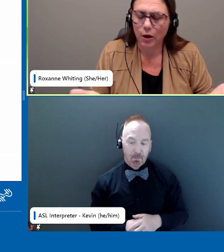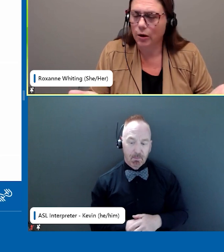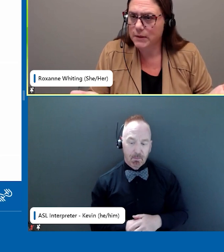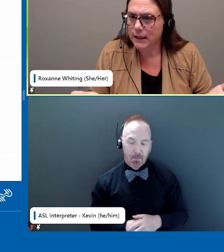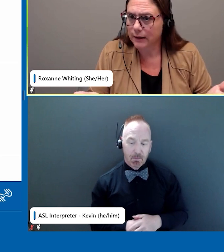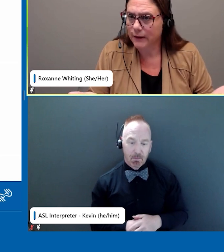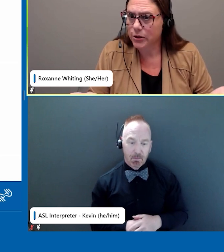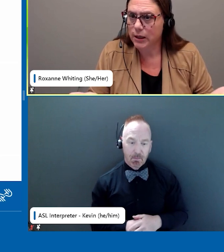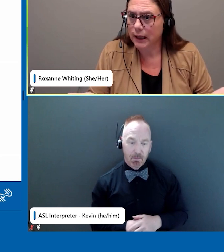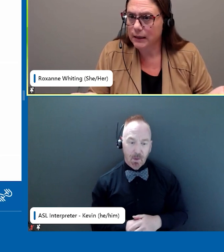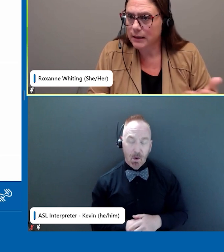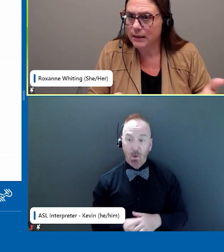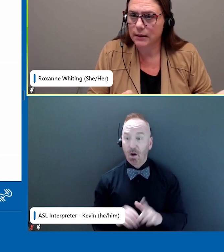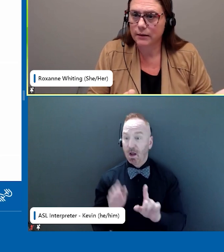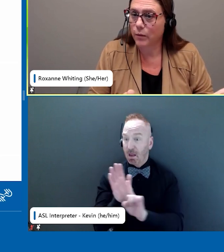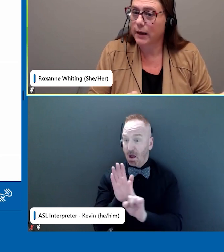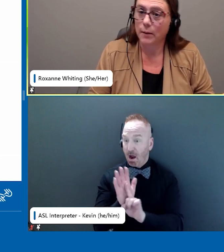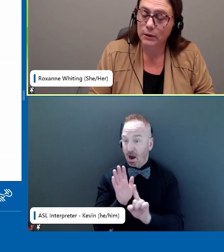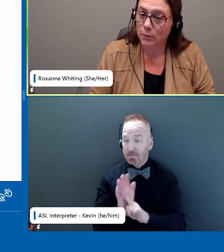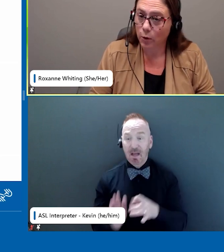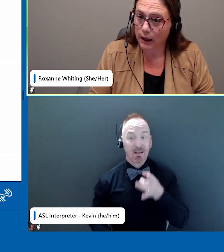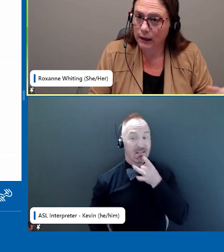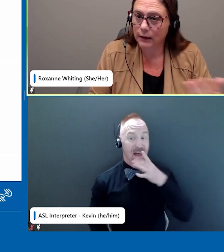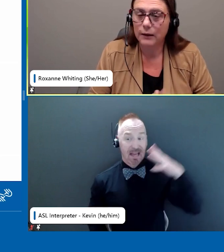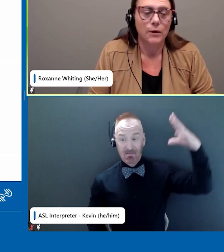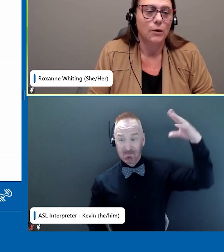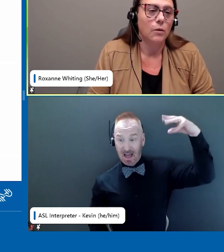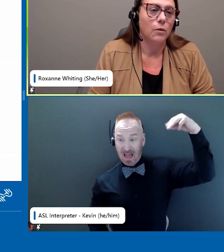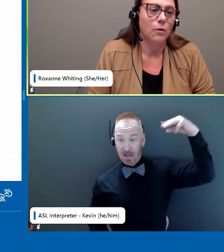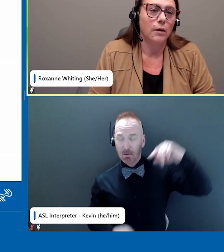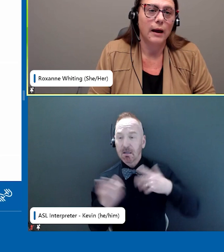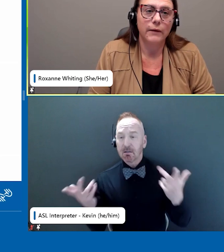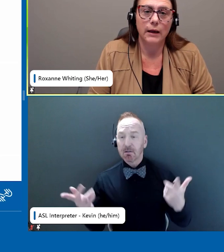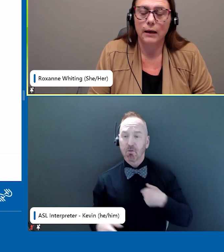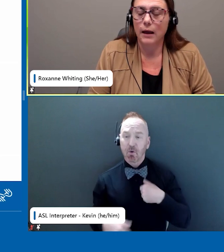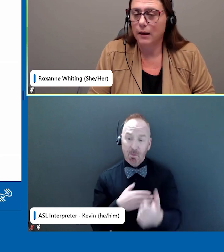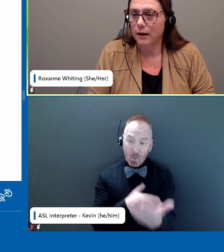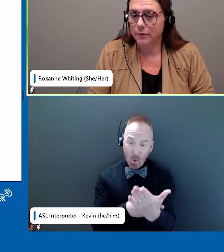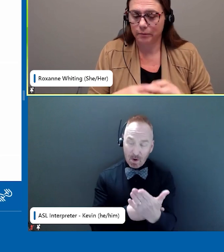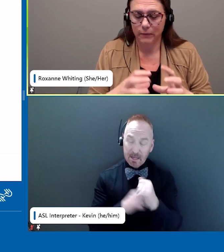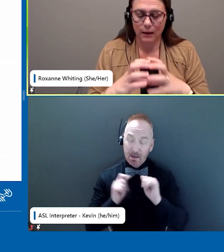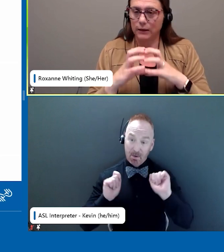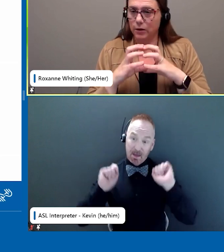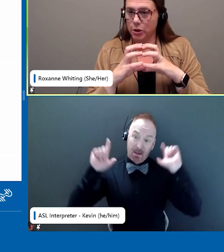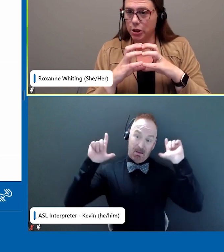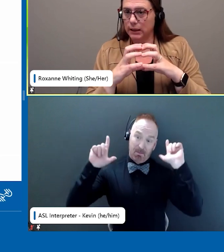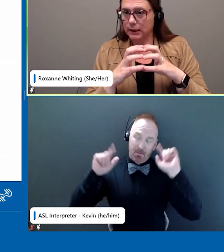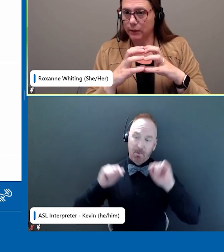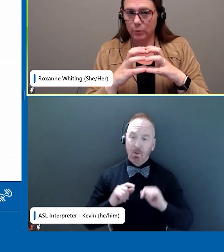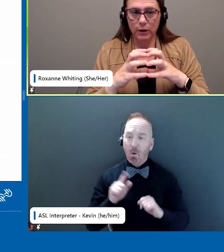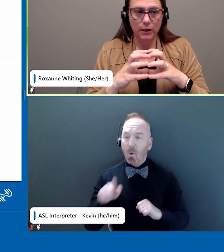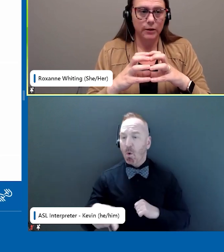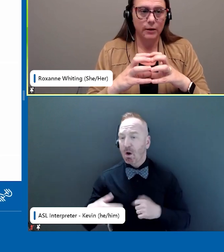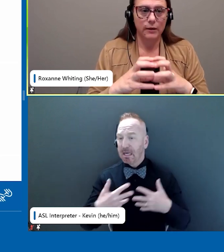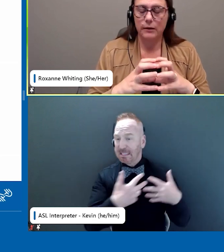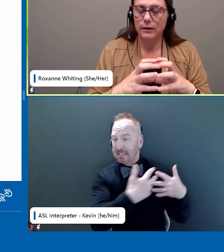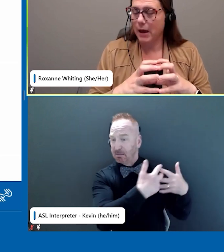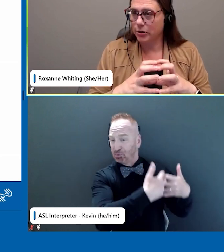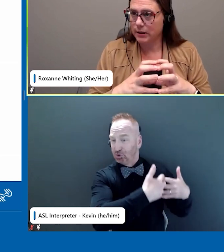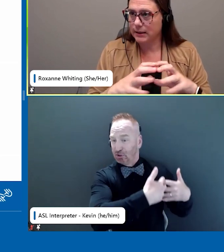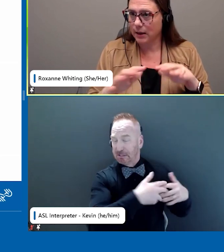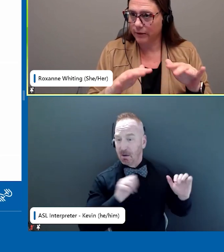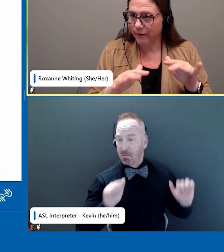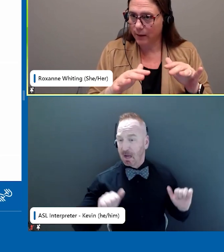like alarms, like flashing lights to wake up in the morning, or having a little machine that they would put under